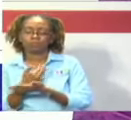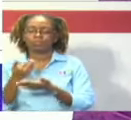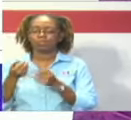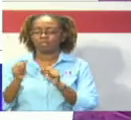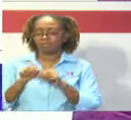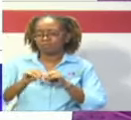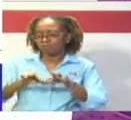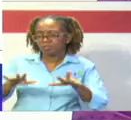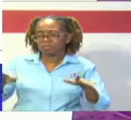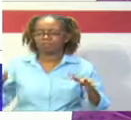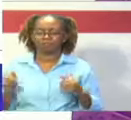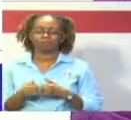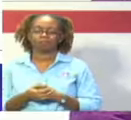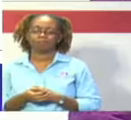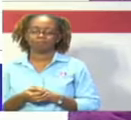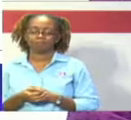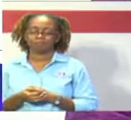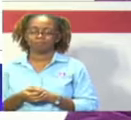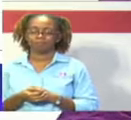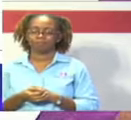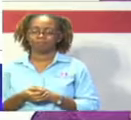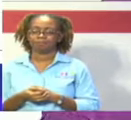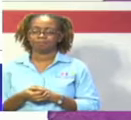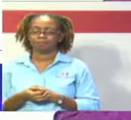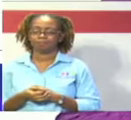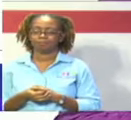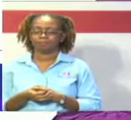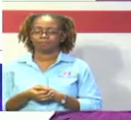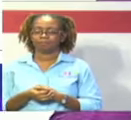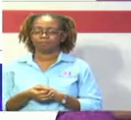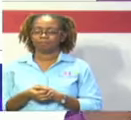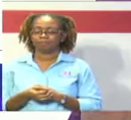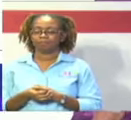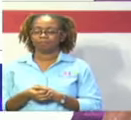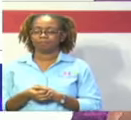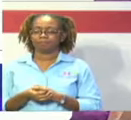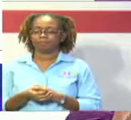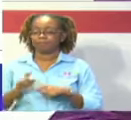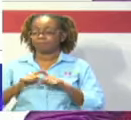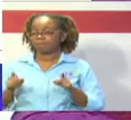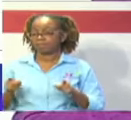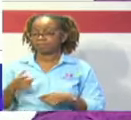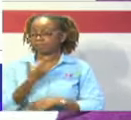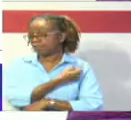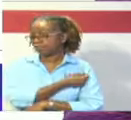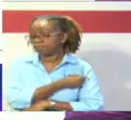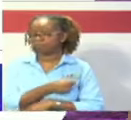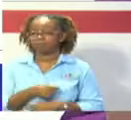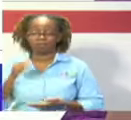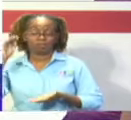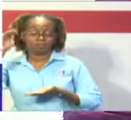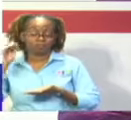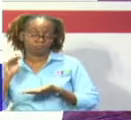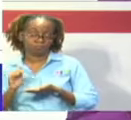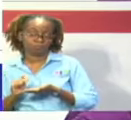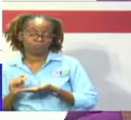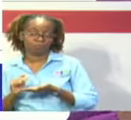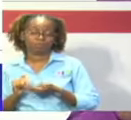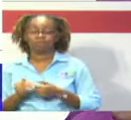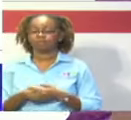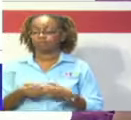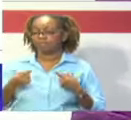they also reduce the chance of transmitting the virus to someone else. They don't eliminate it completely, but they